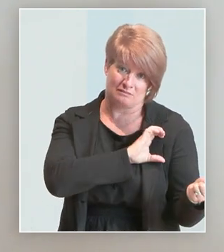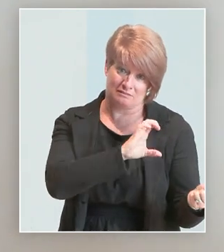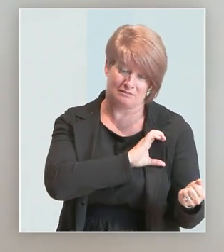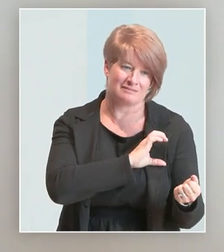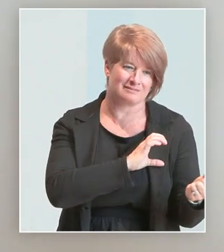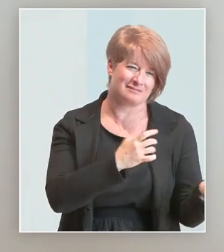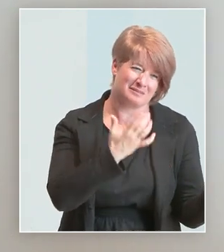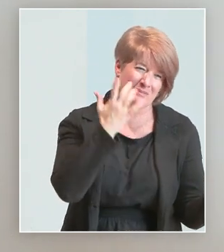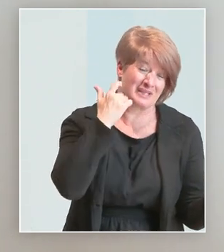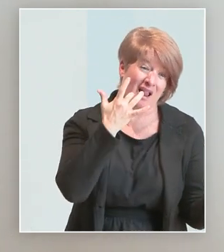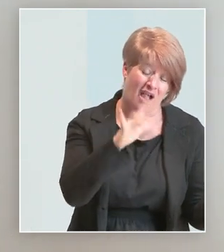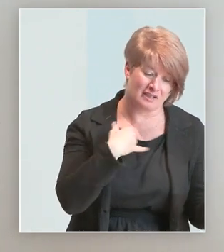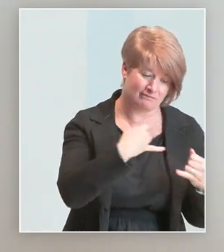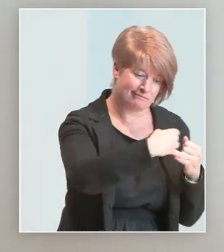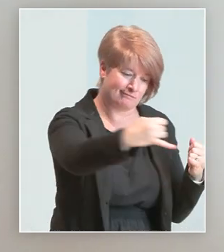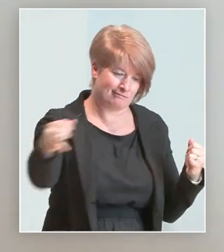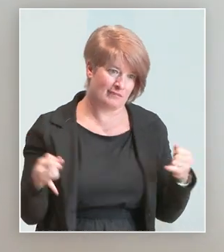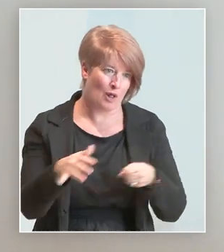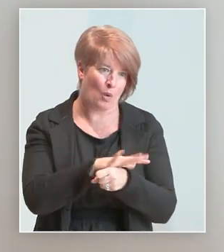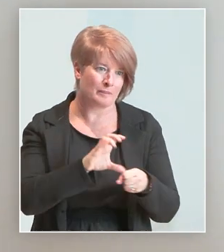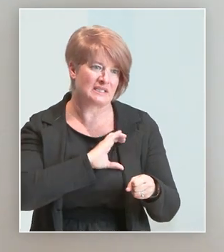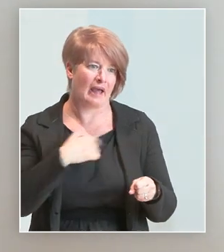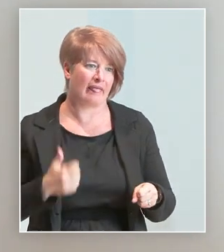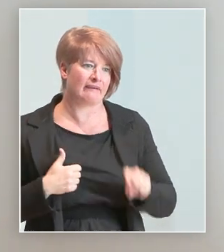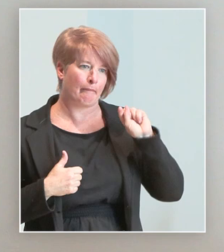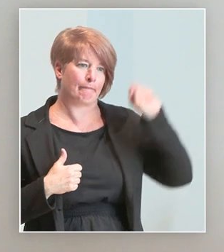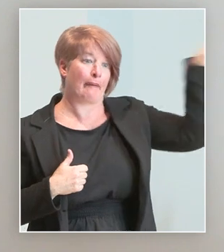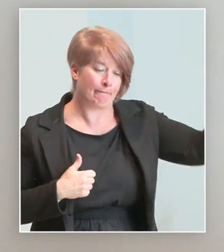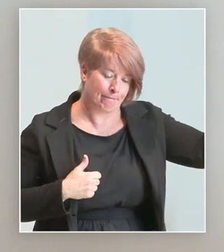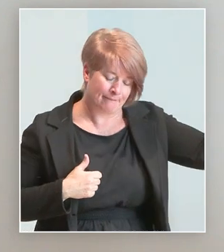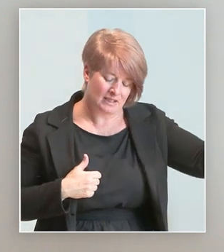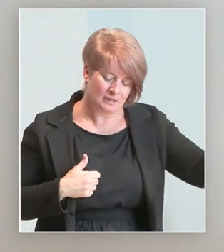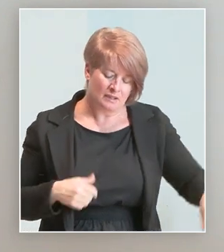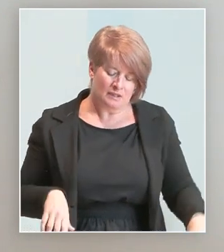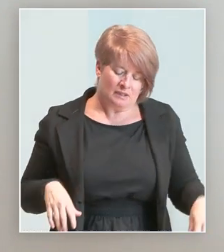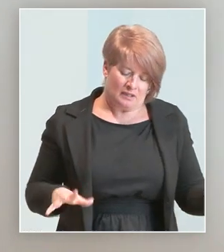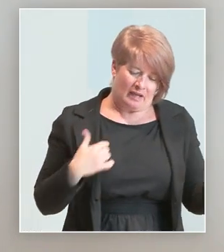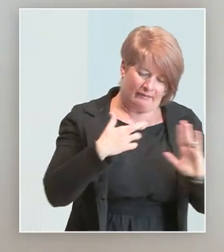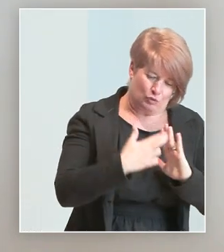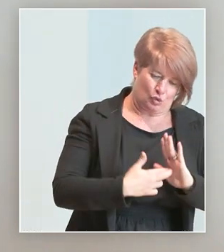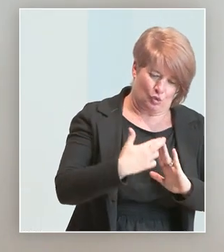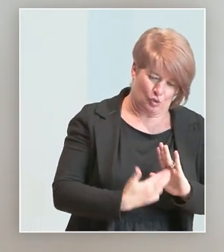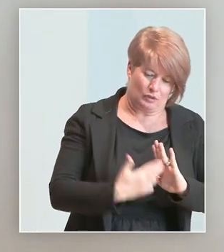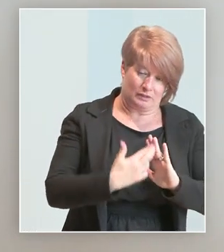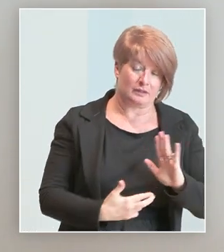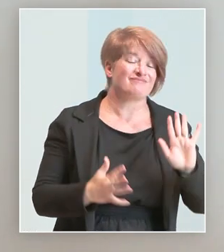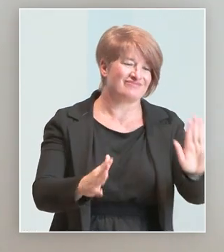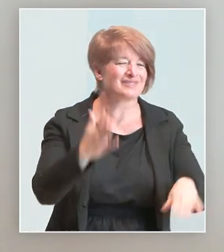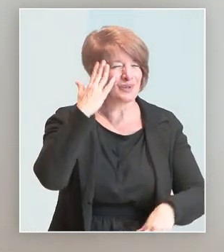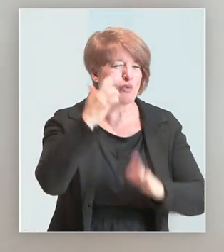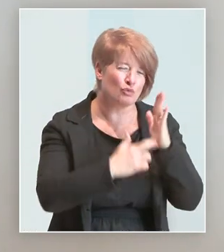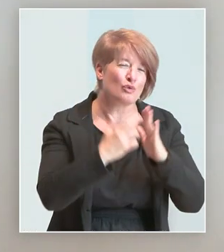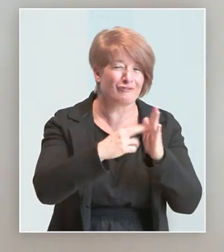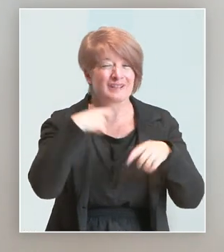I live beyond the jurisdiction of the local police. And these rules linked, and these rules, as I'm talking about with the